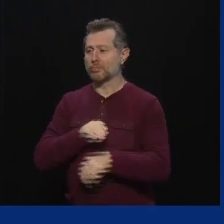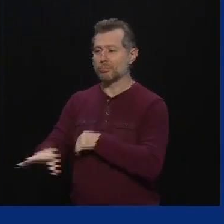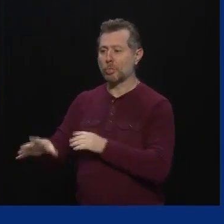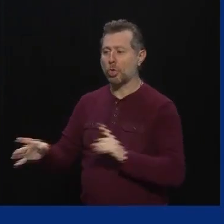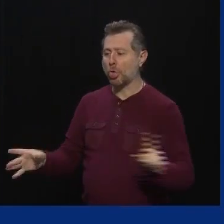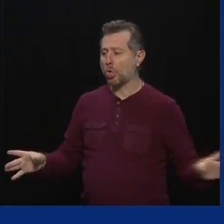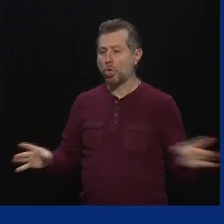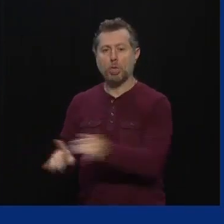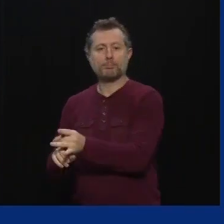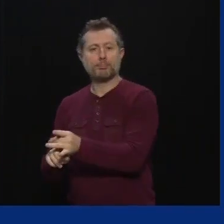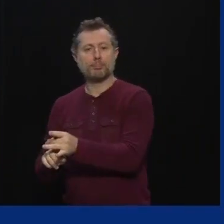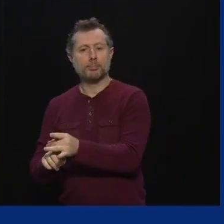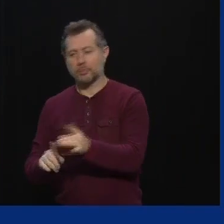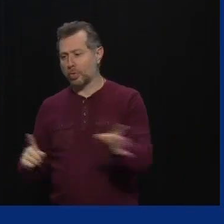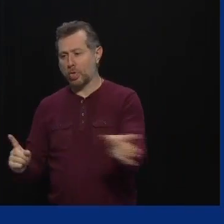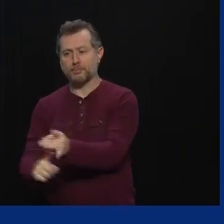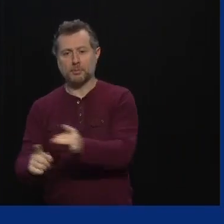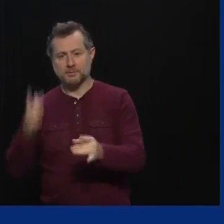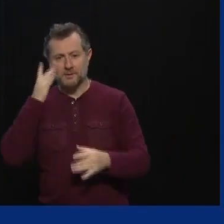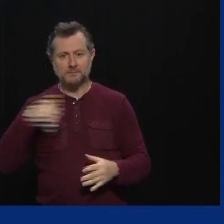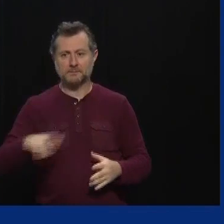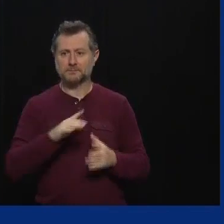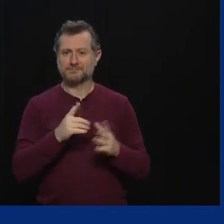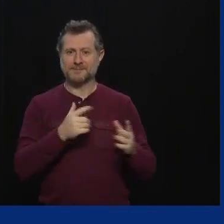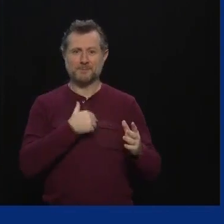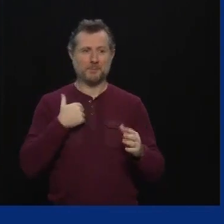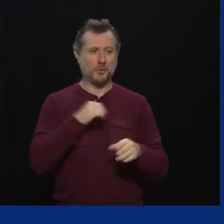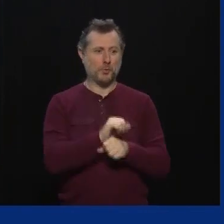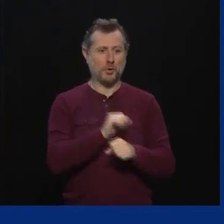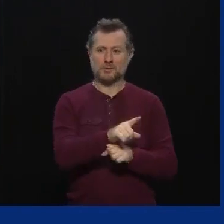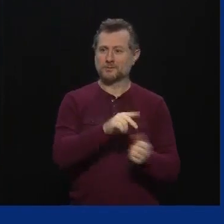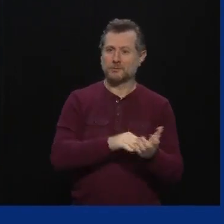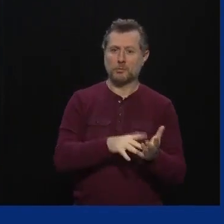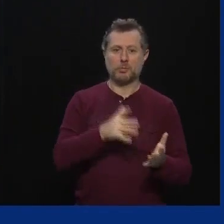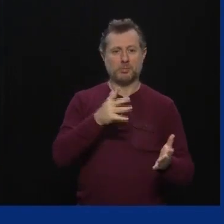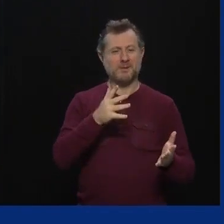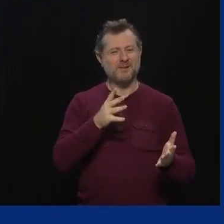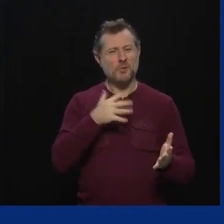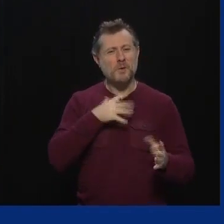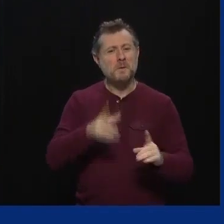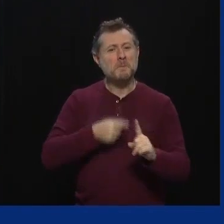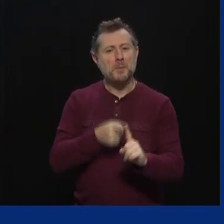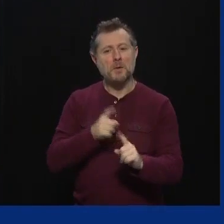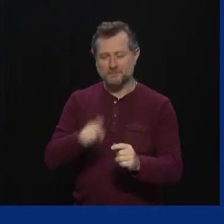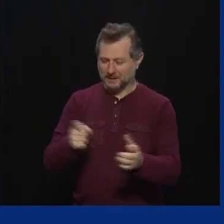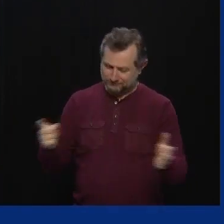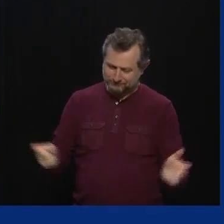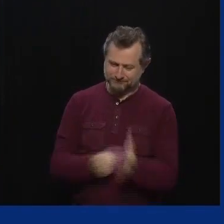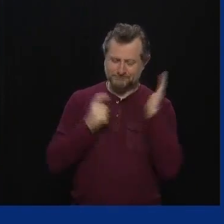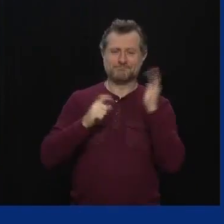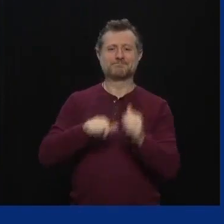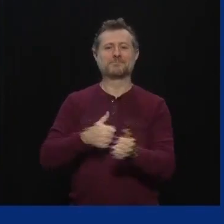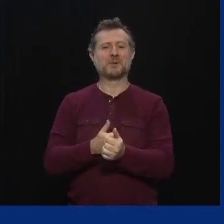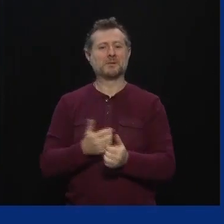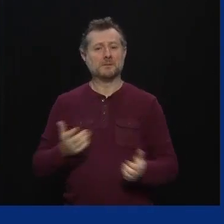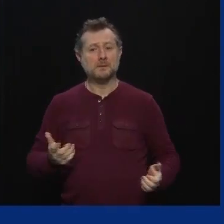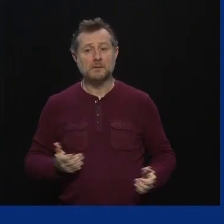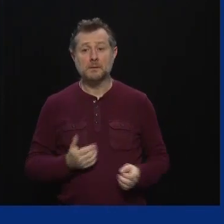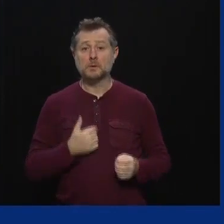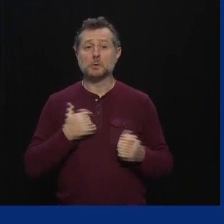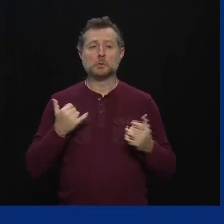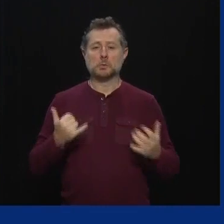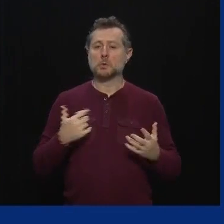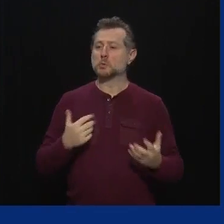their family members. And that has been the whole objective behind this mandate. I've said it's not something we wanted to do. It's something that